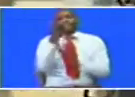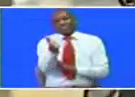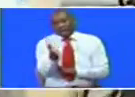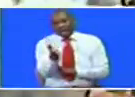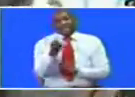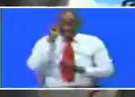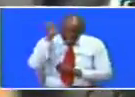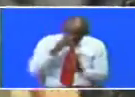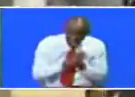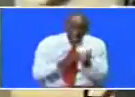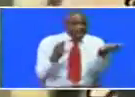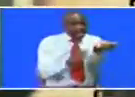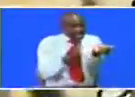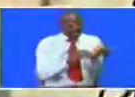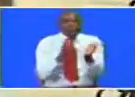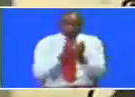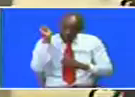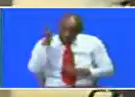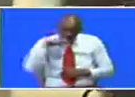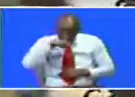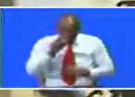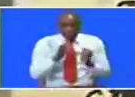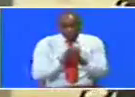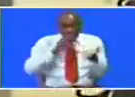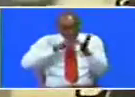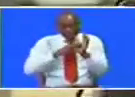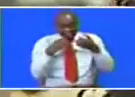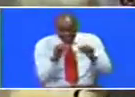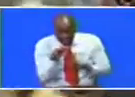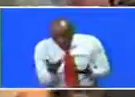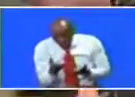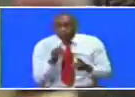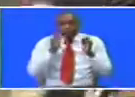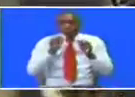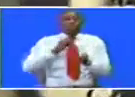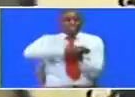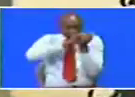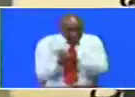on Kenya, Ghana, and Malawi to deliver a malaria vaccine that will change the